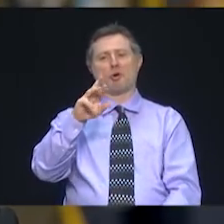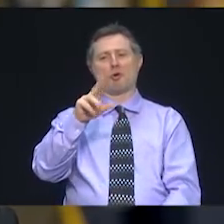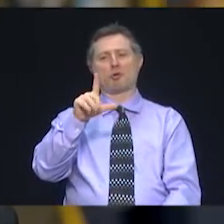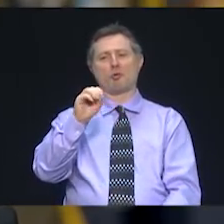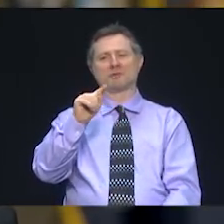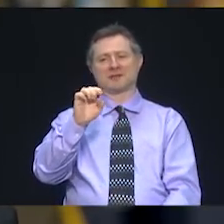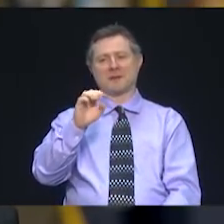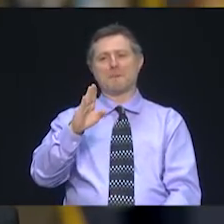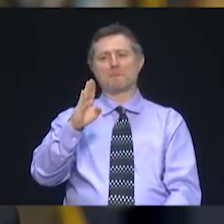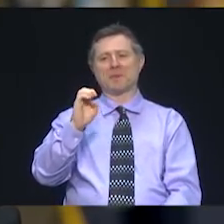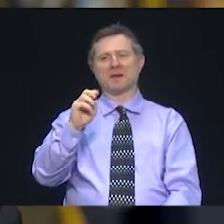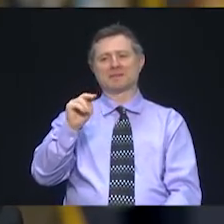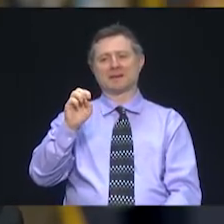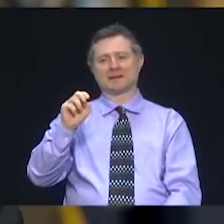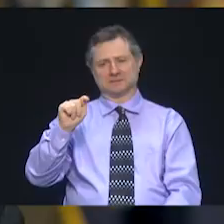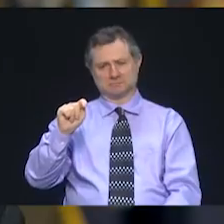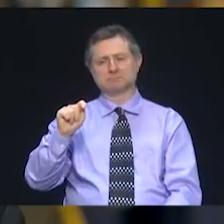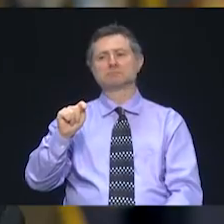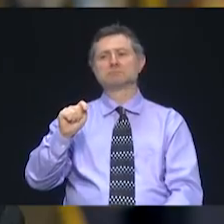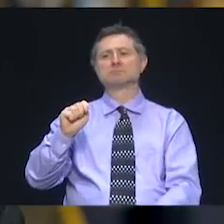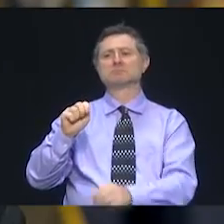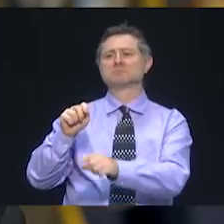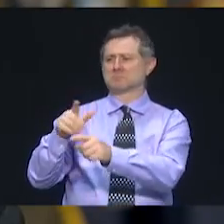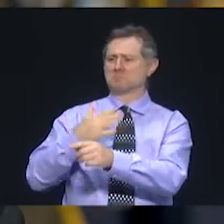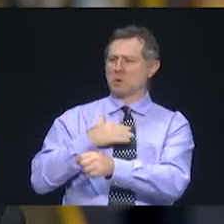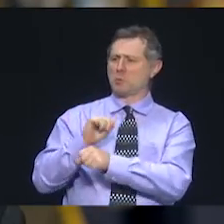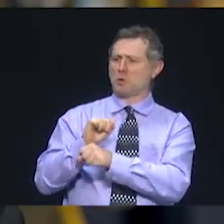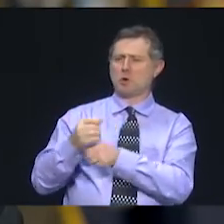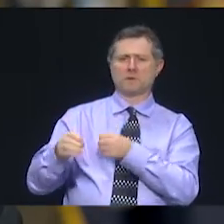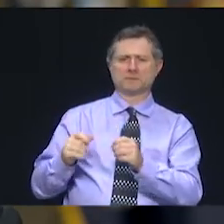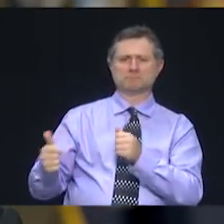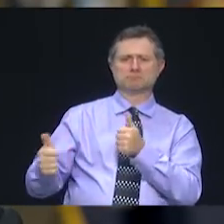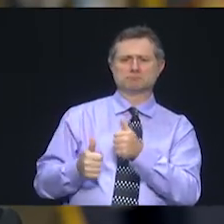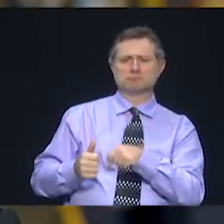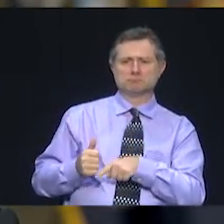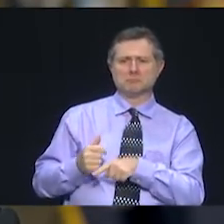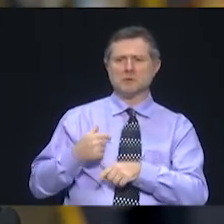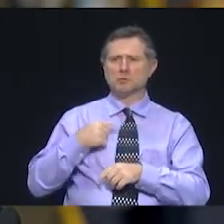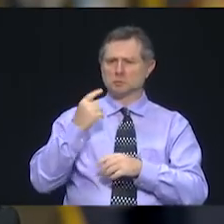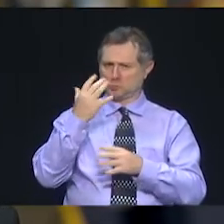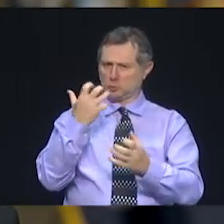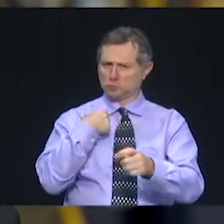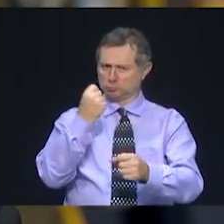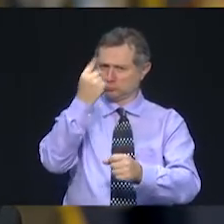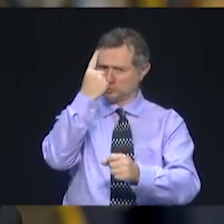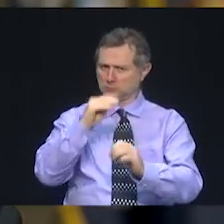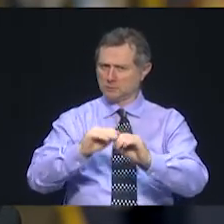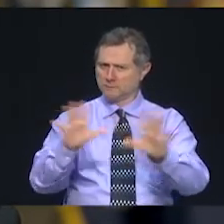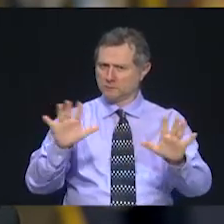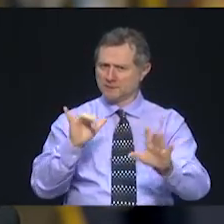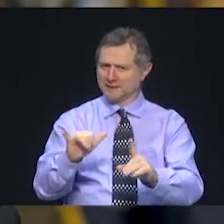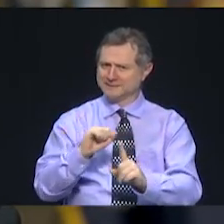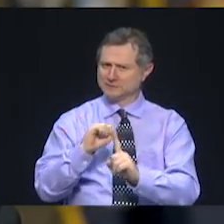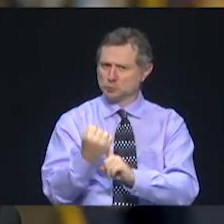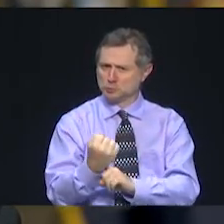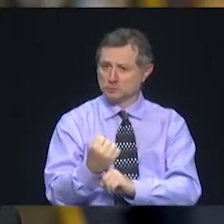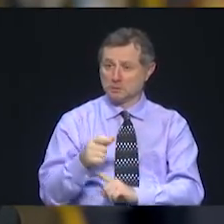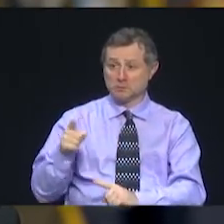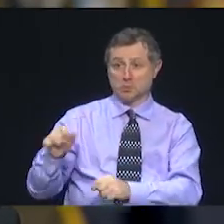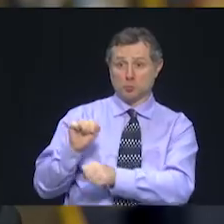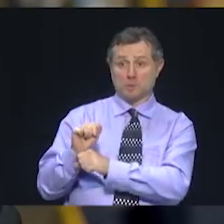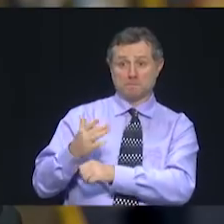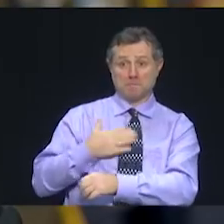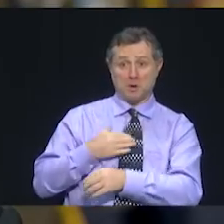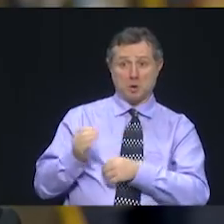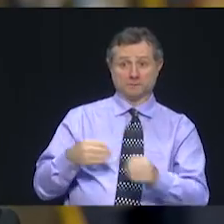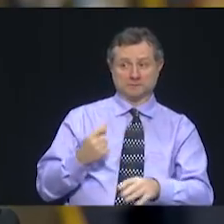office. And it's important to me that you fully understand the situation. Charlotte worked in my office last